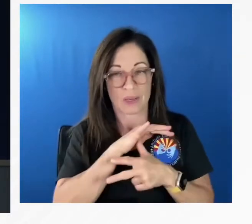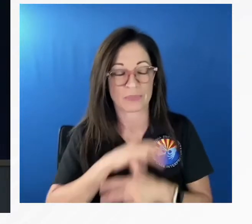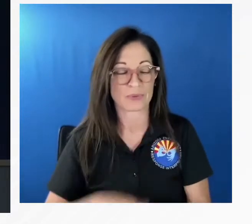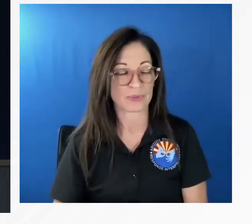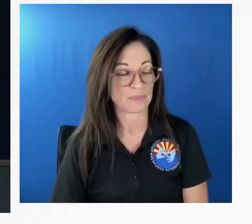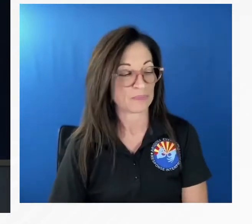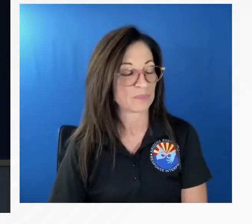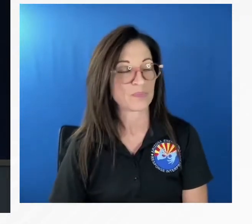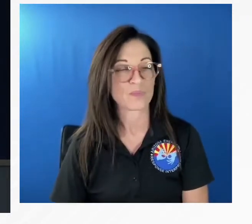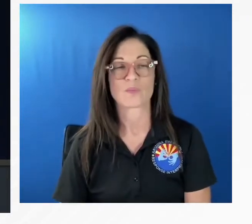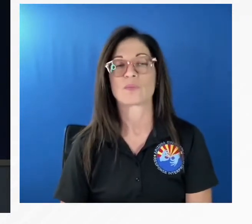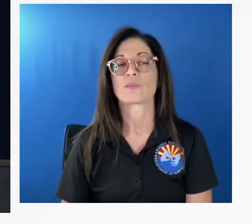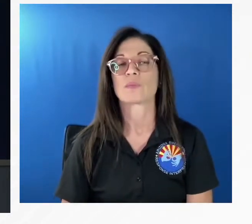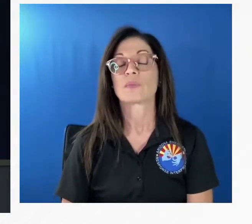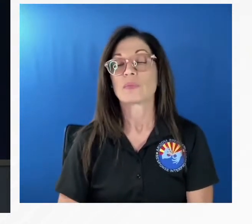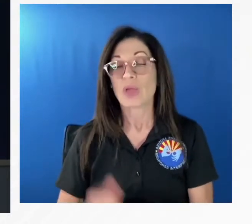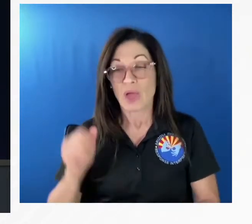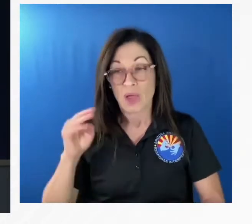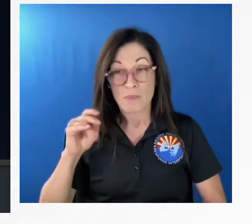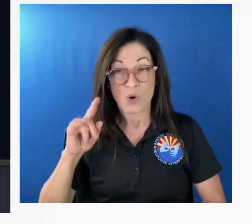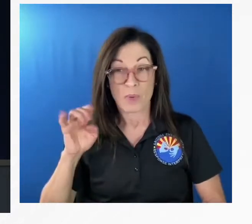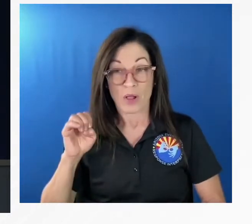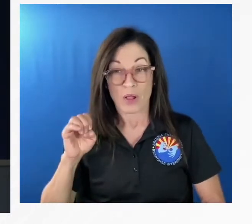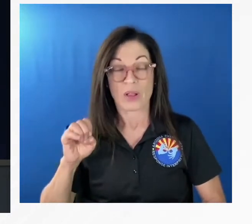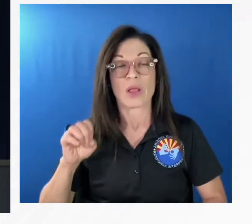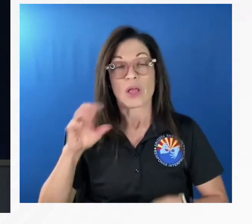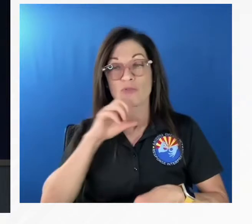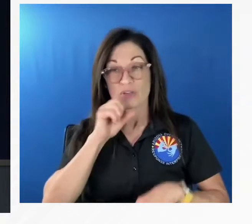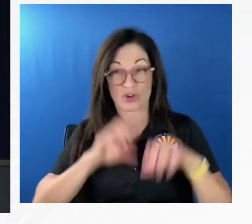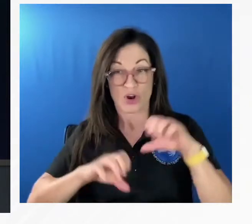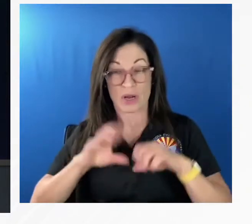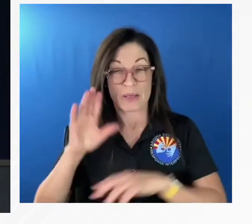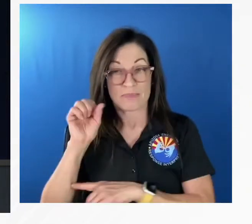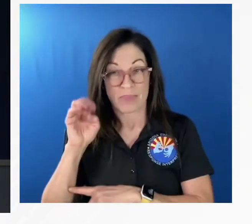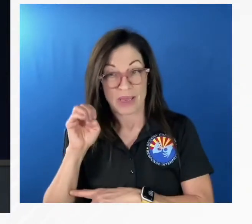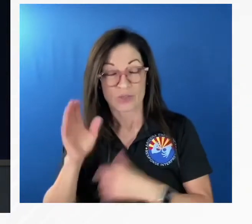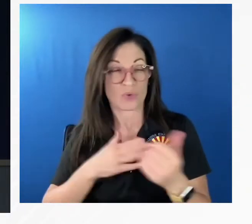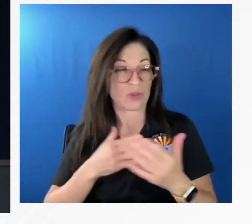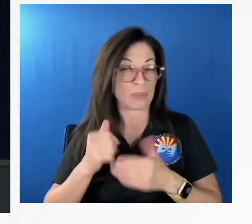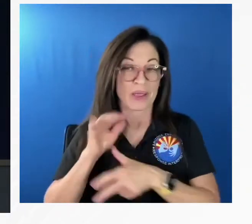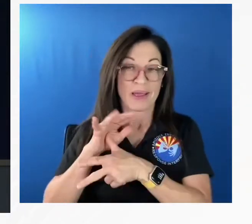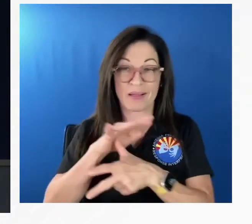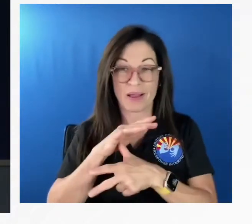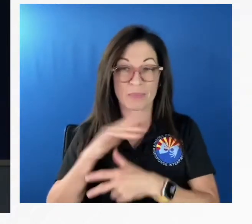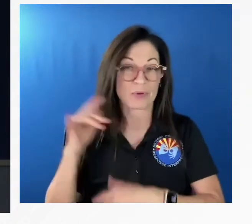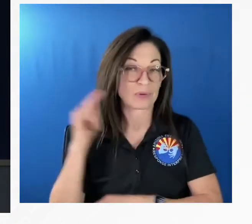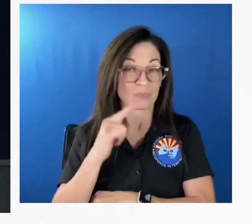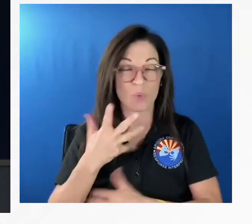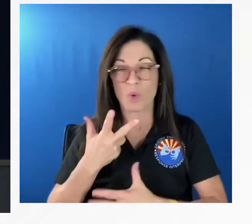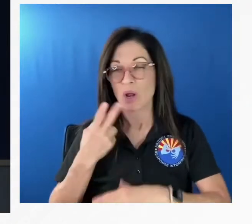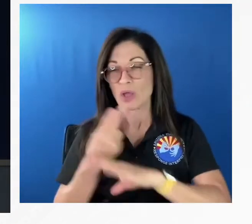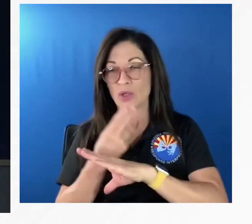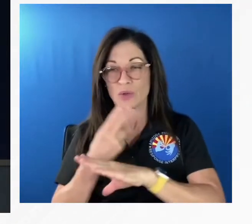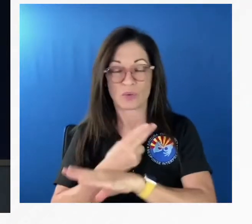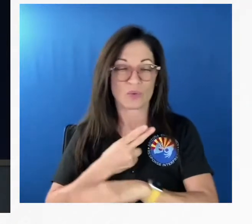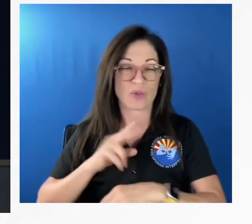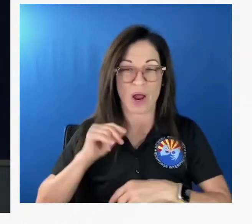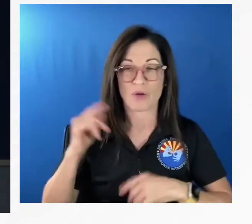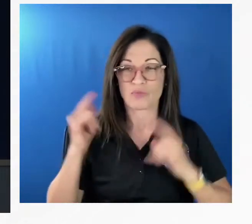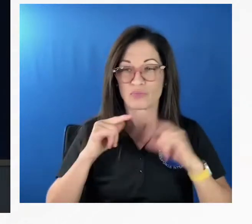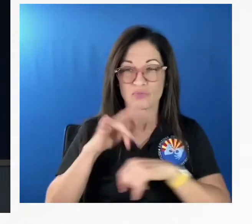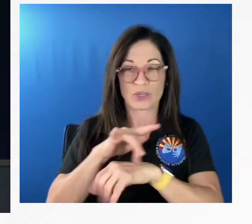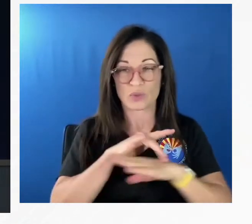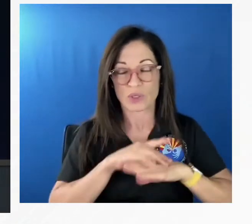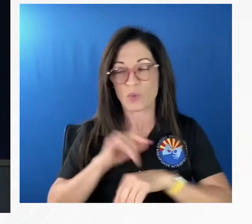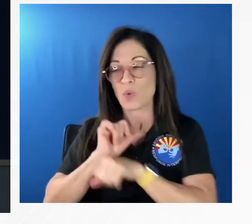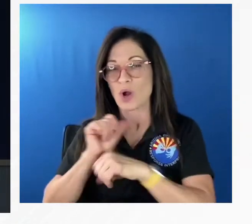Working with that mobile retardant base and those retardant drops, whether it's air tankers or helicopters, we want to work with resource advisors. When you look out there, if you